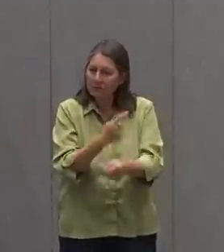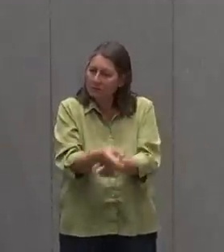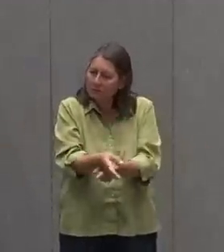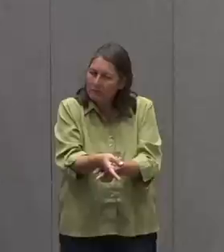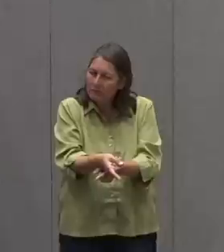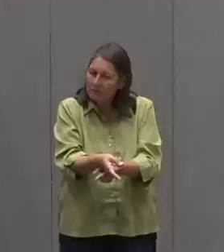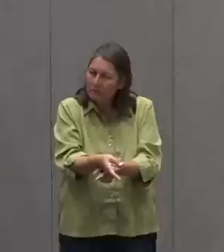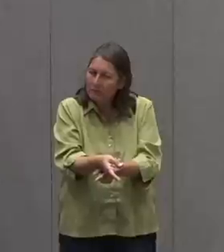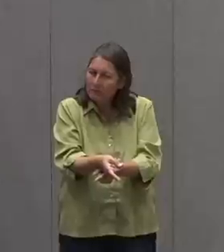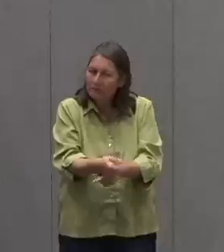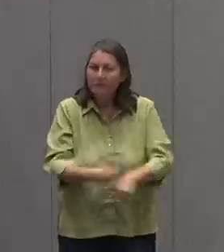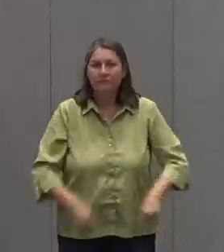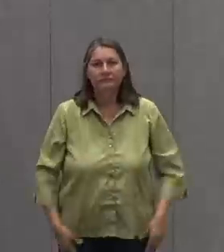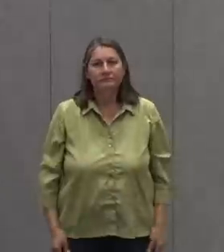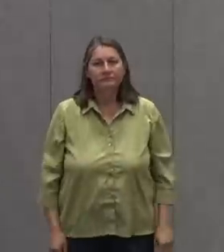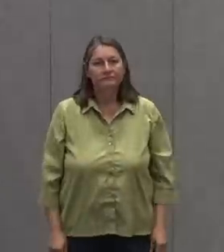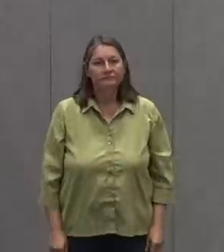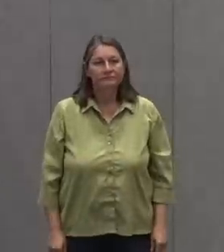All right.